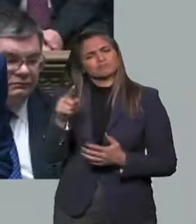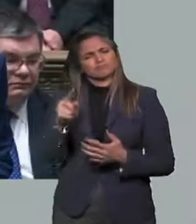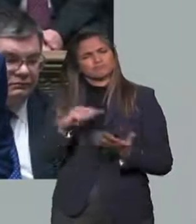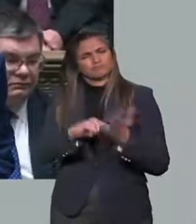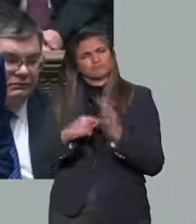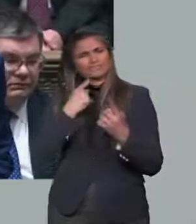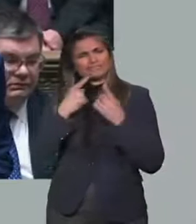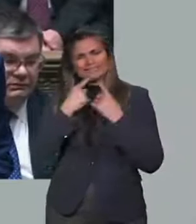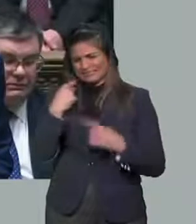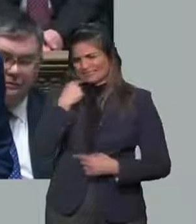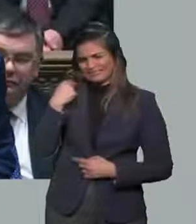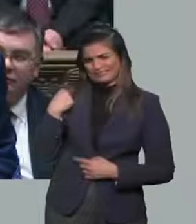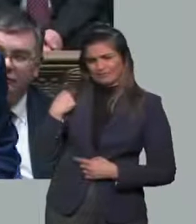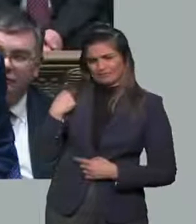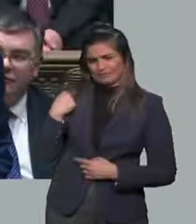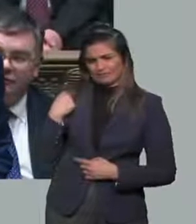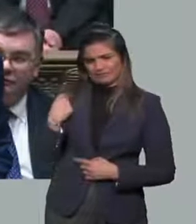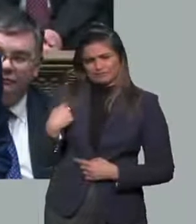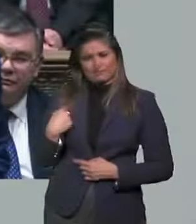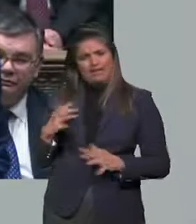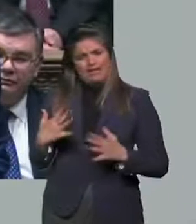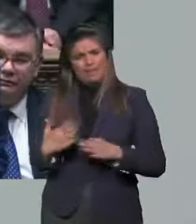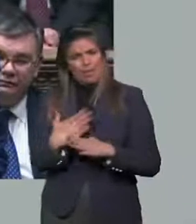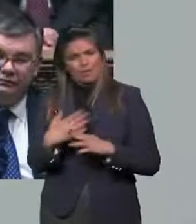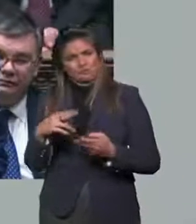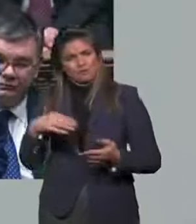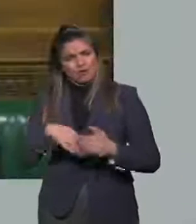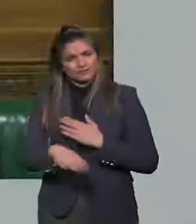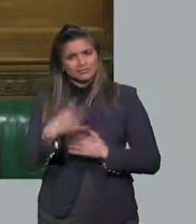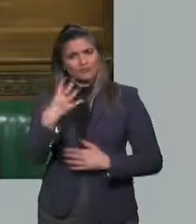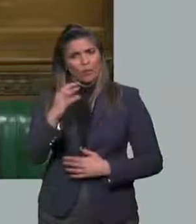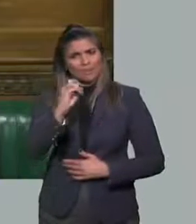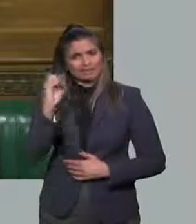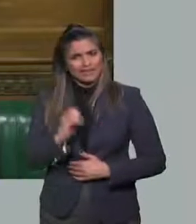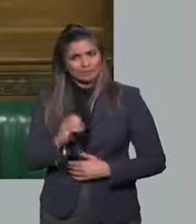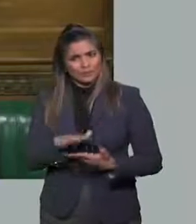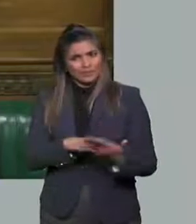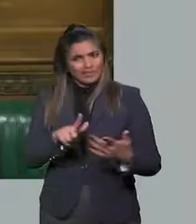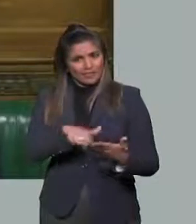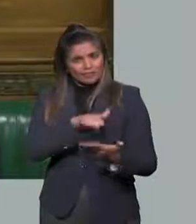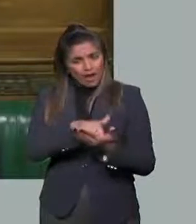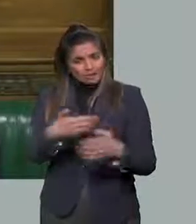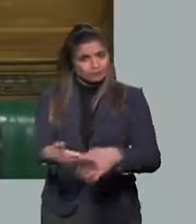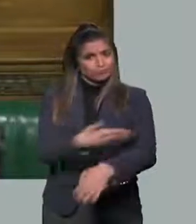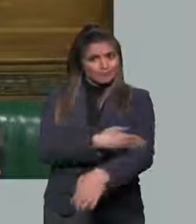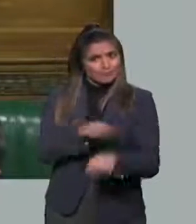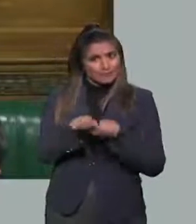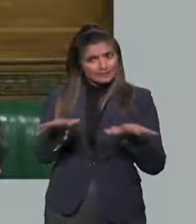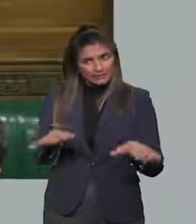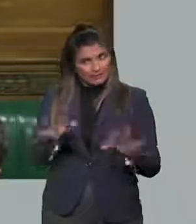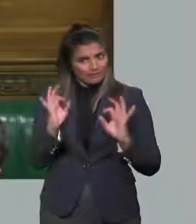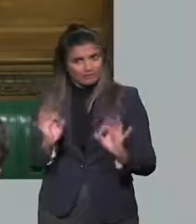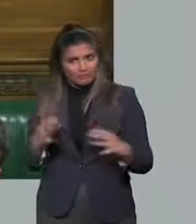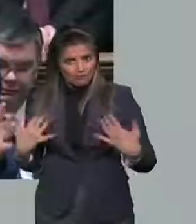It showed that unemployment has fallen below 4%, is back at pre-pandemic levels, and is being termed a